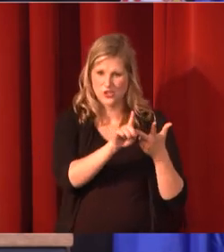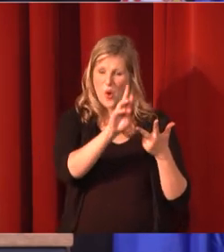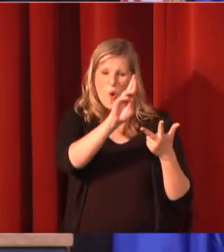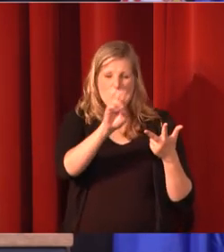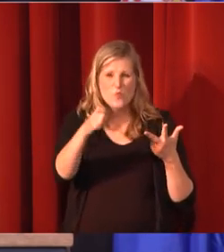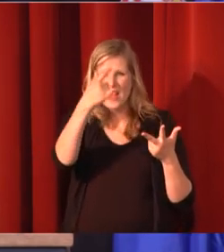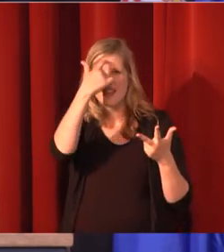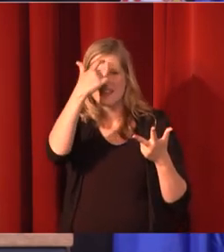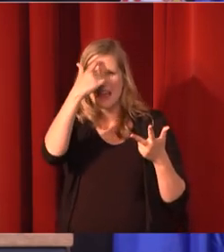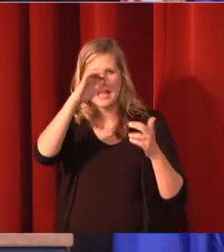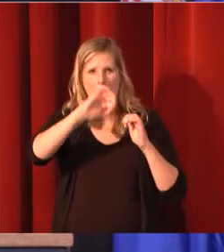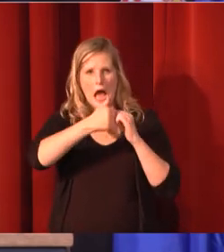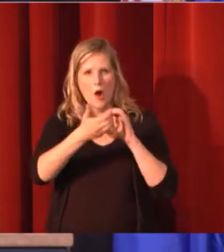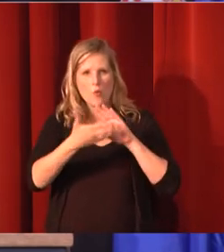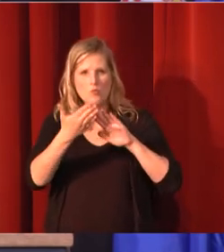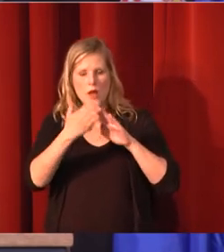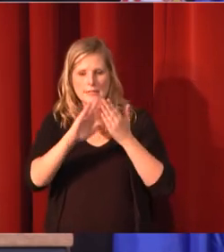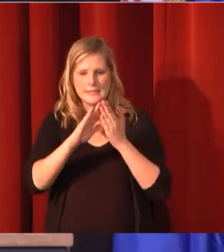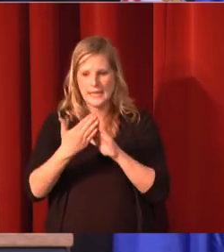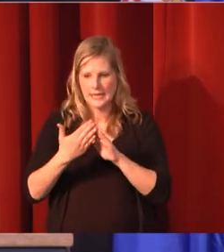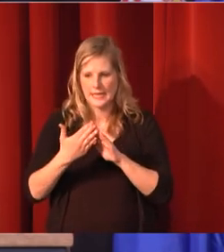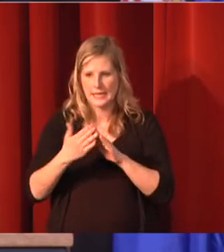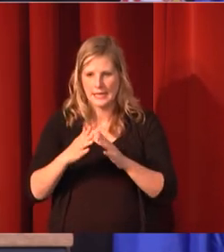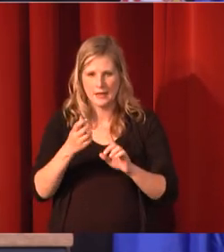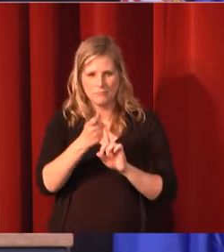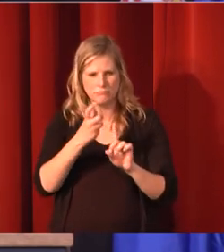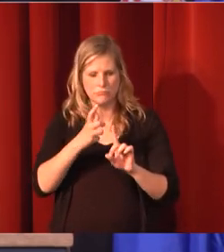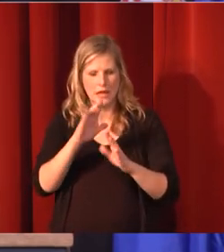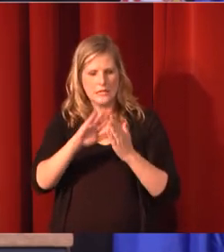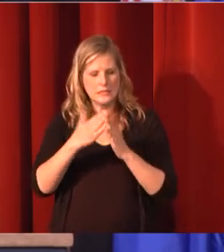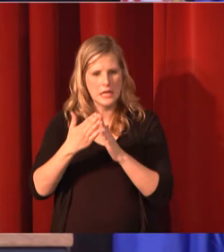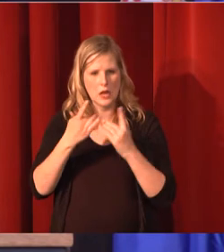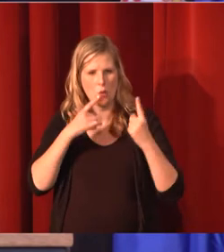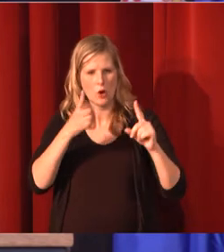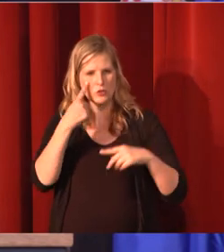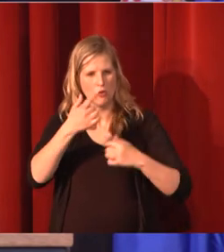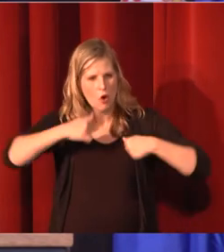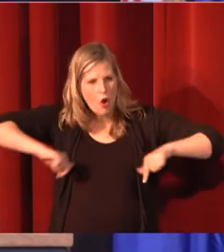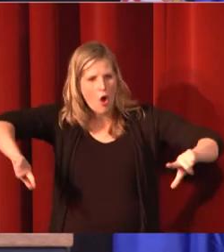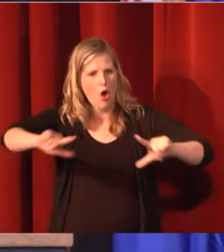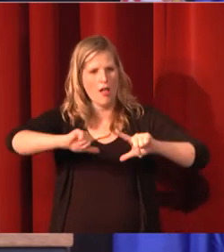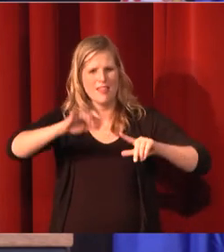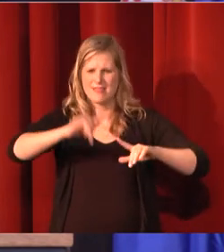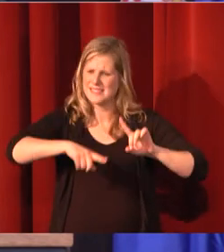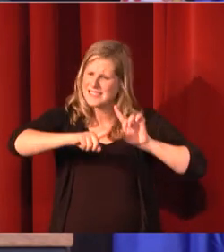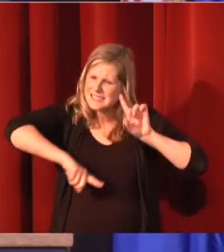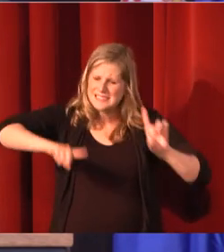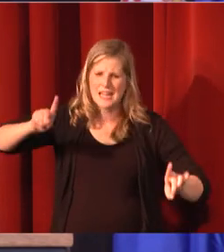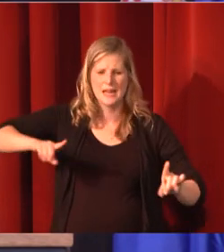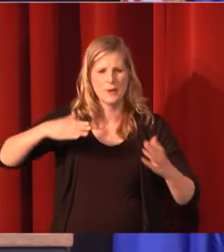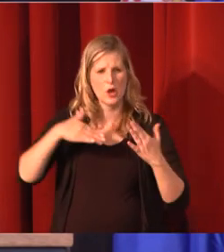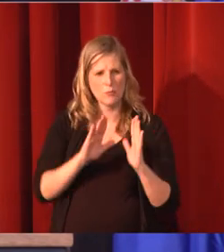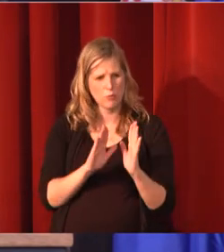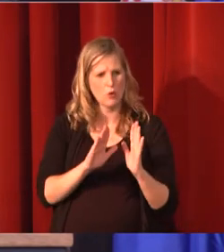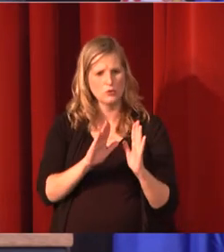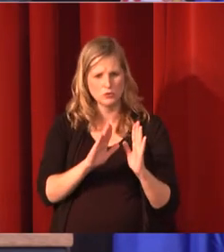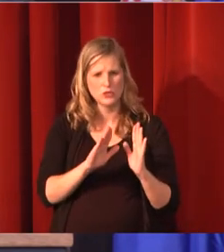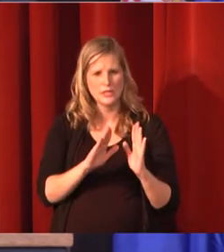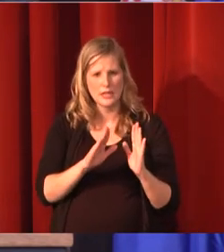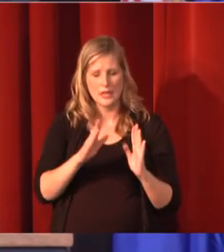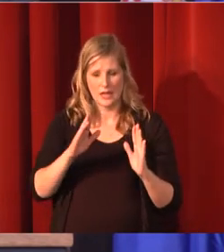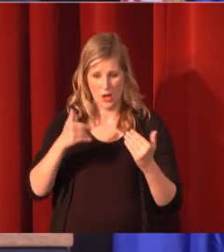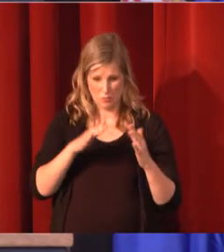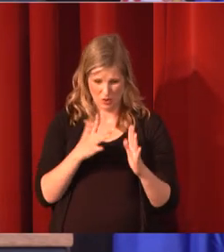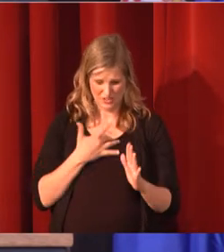the way we run our city building a city that works for all of us requires a dynamic approach to city building an approach that feels